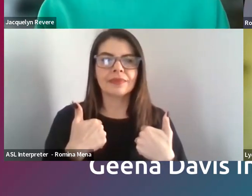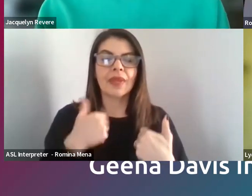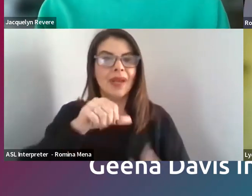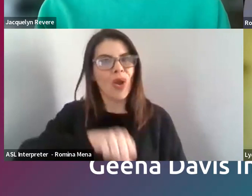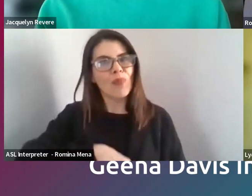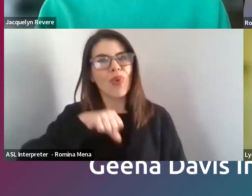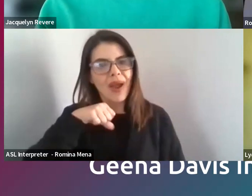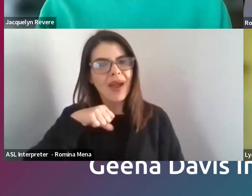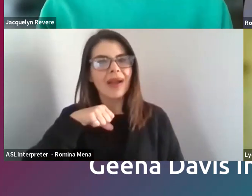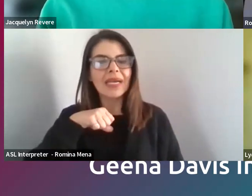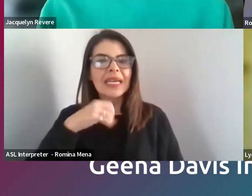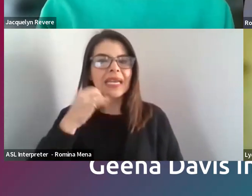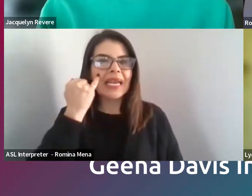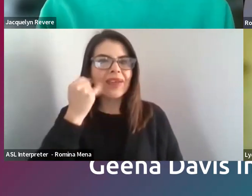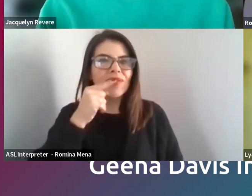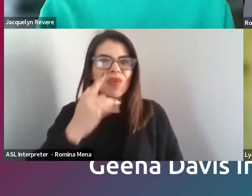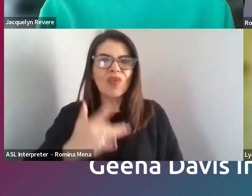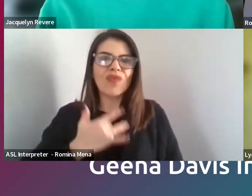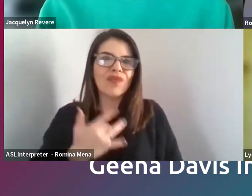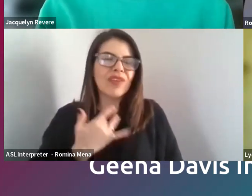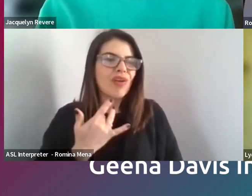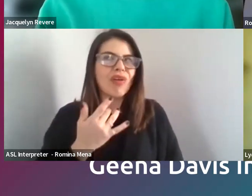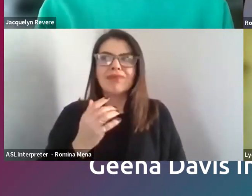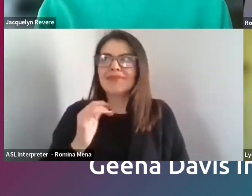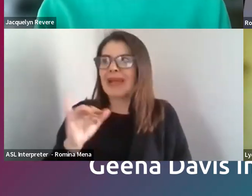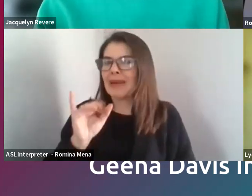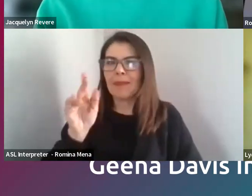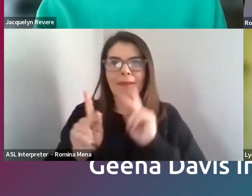pride when you just feel like people don't see